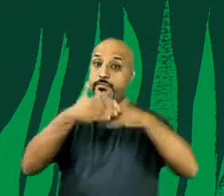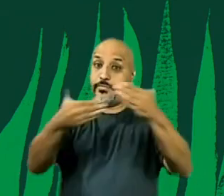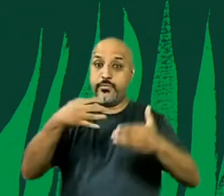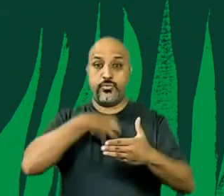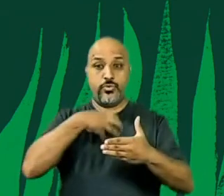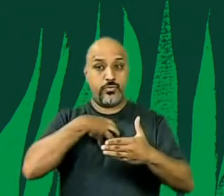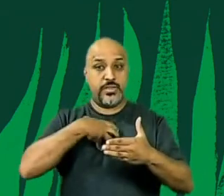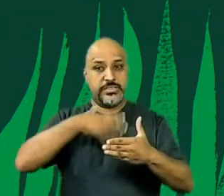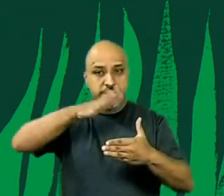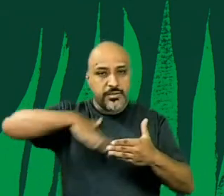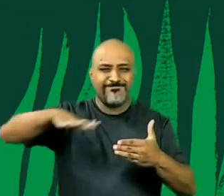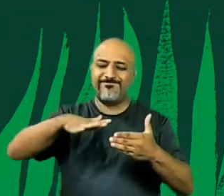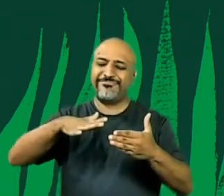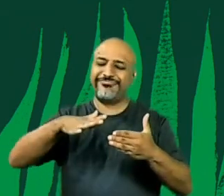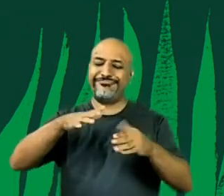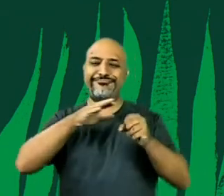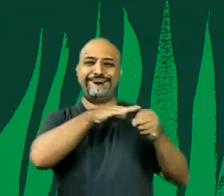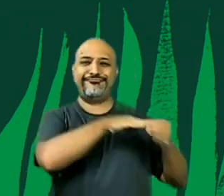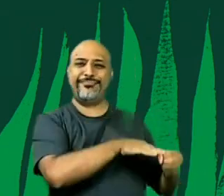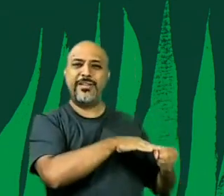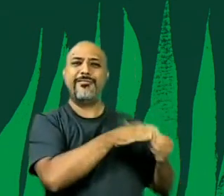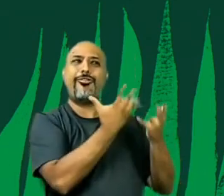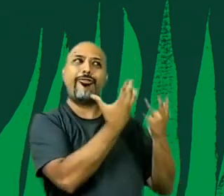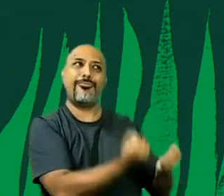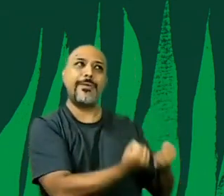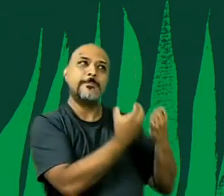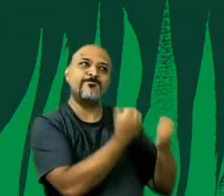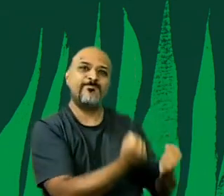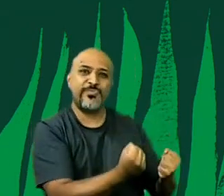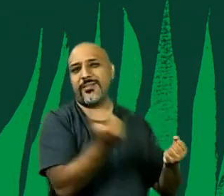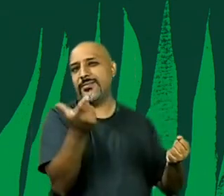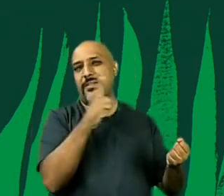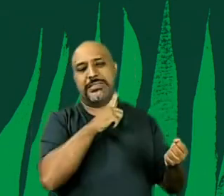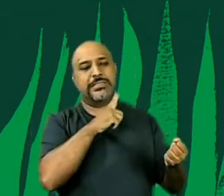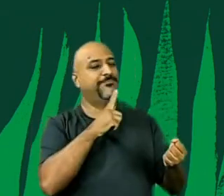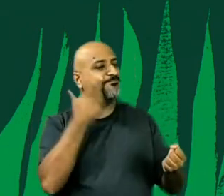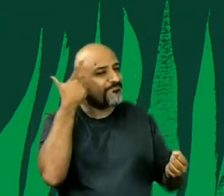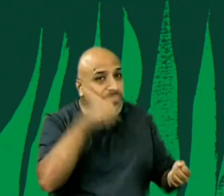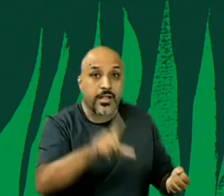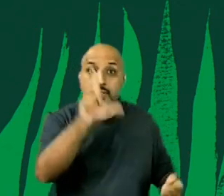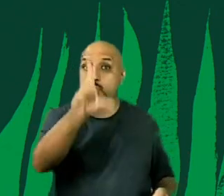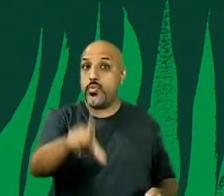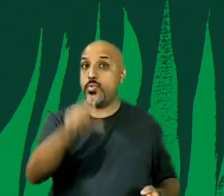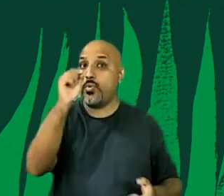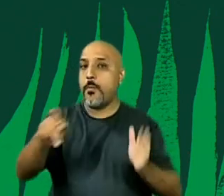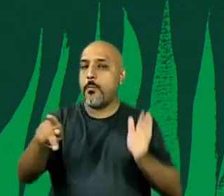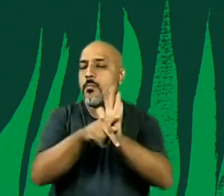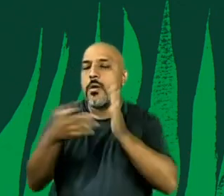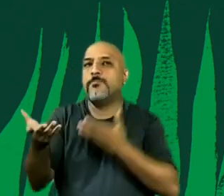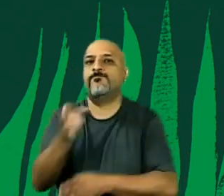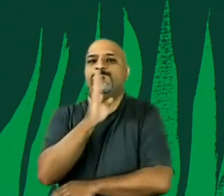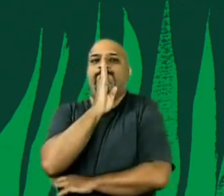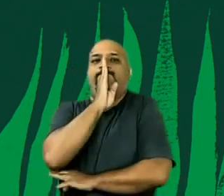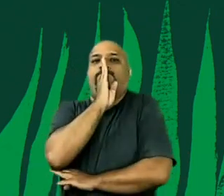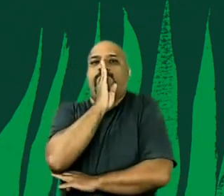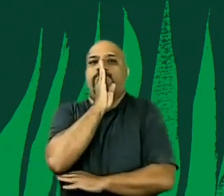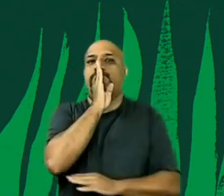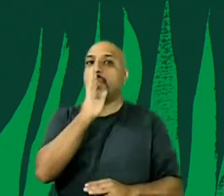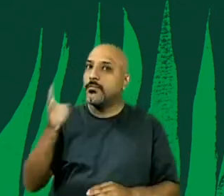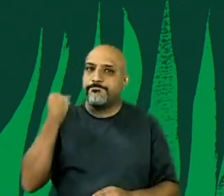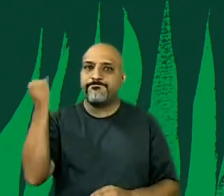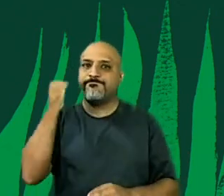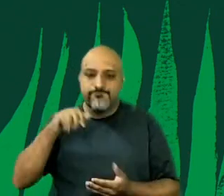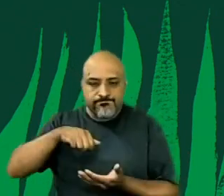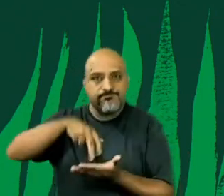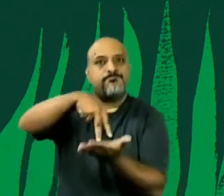a situation of enslavement and a situation in which they did not choose,